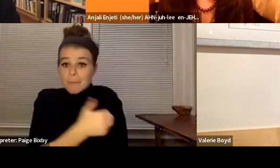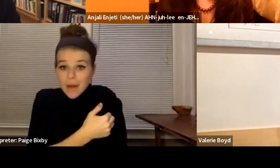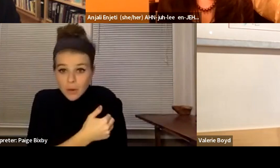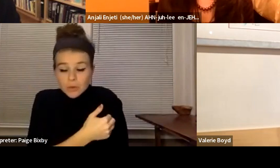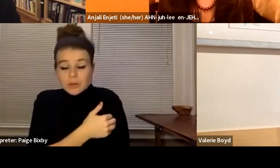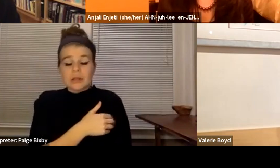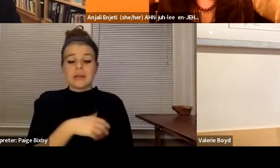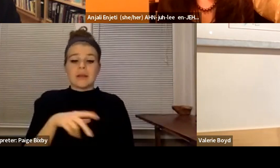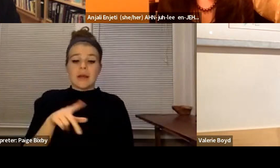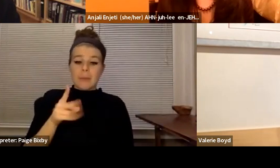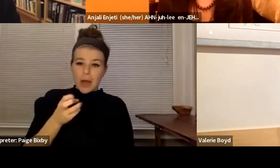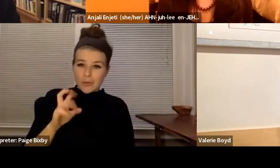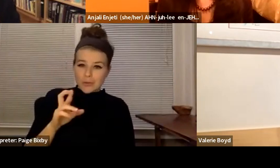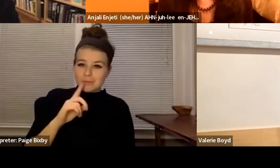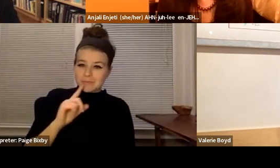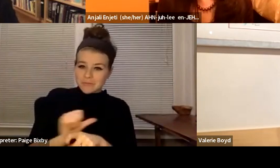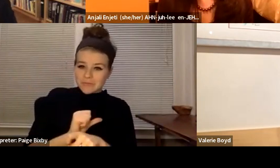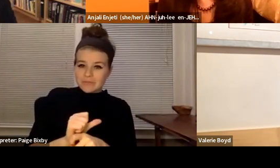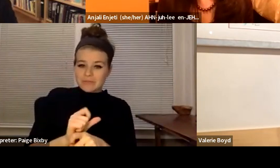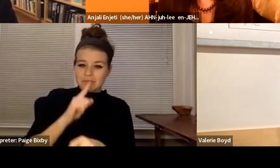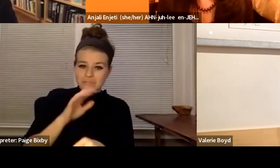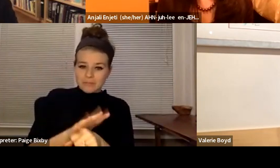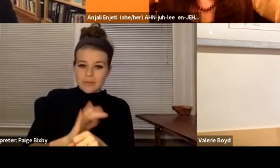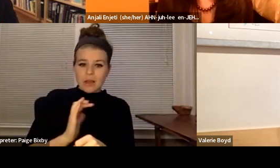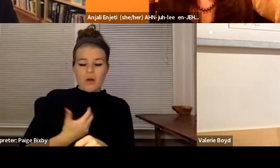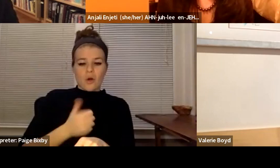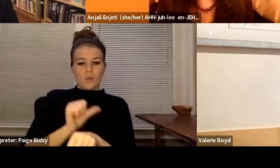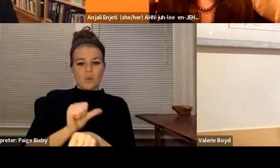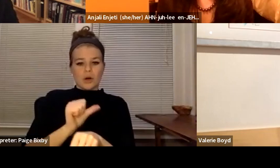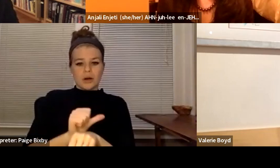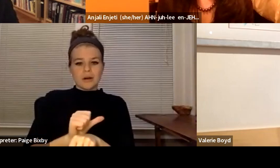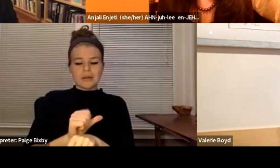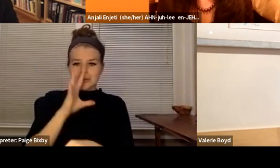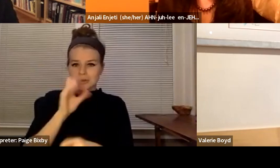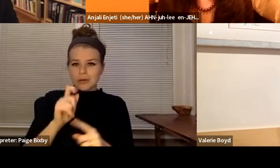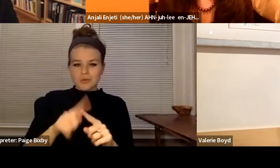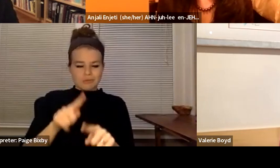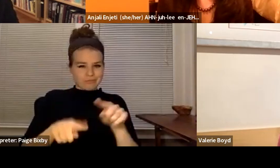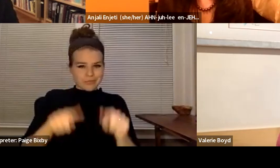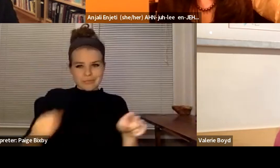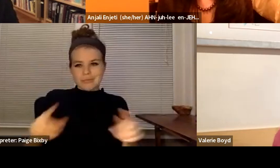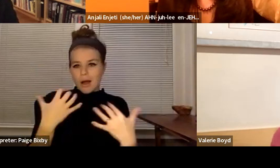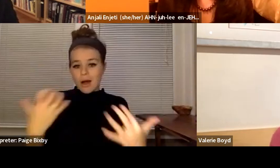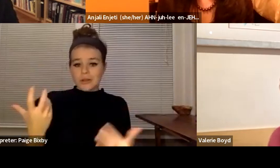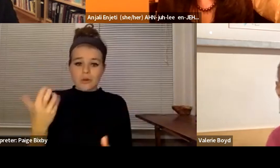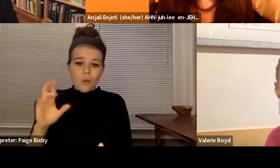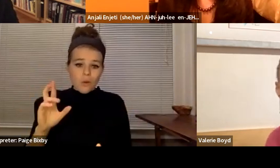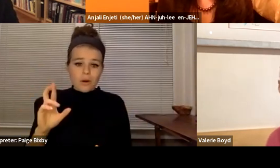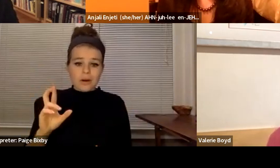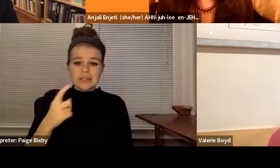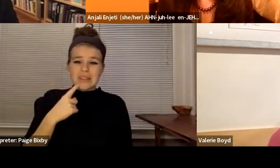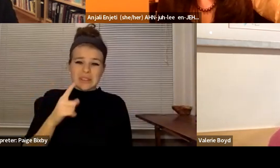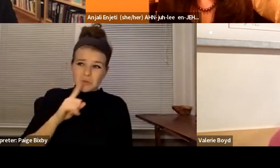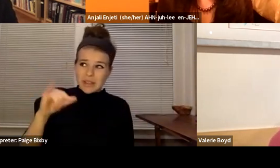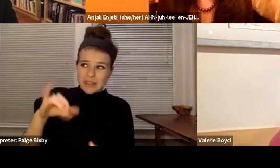really ensure that our work appeals to wide and diverse audiences, or to push and say, well, it really belongs